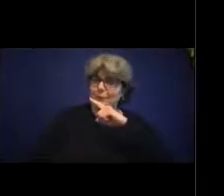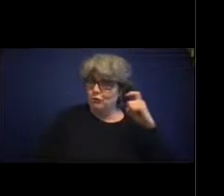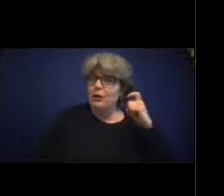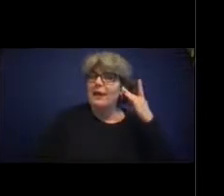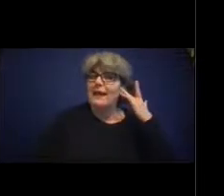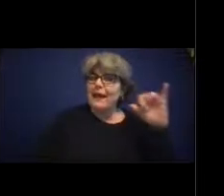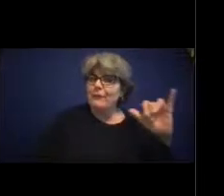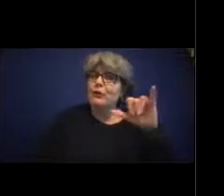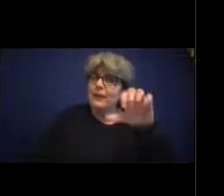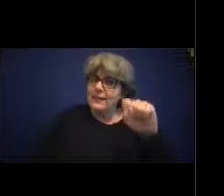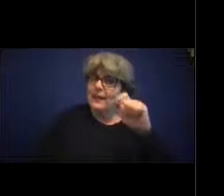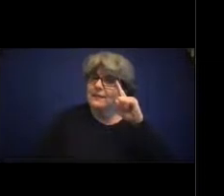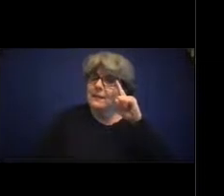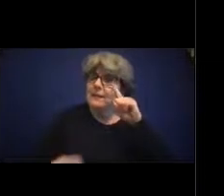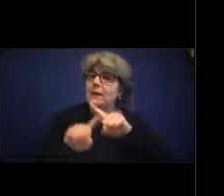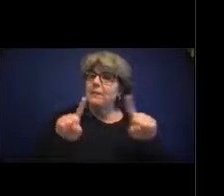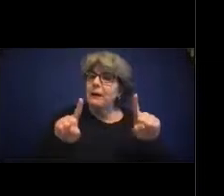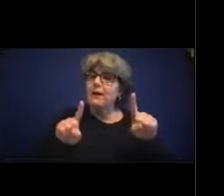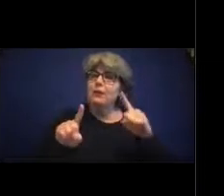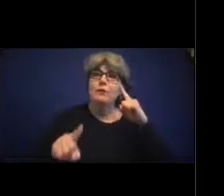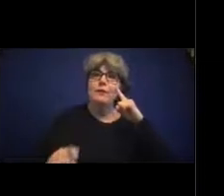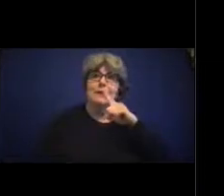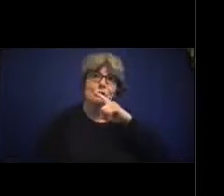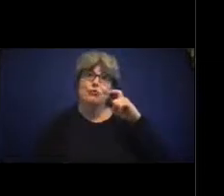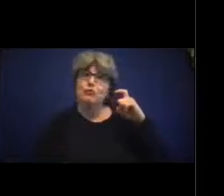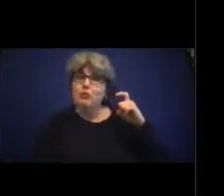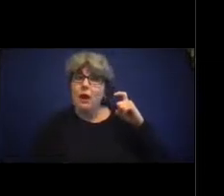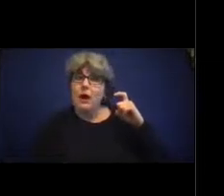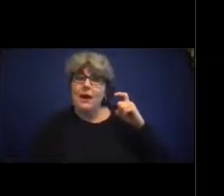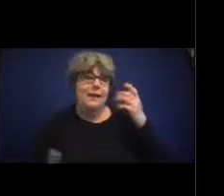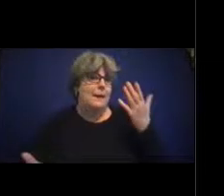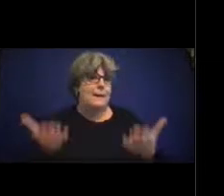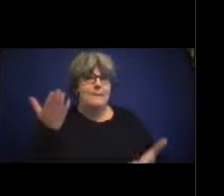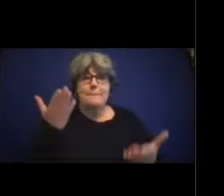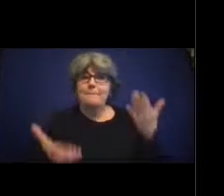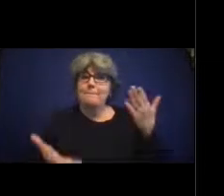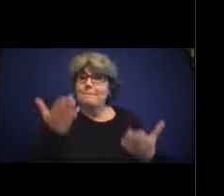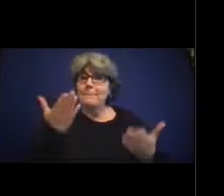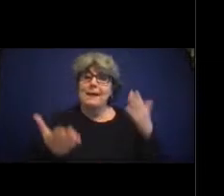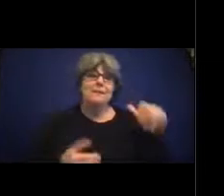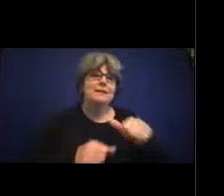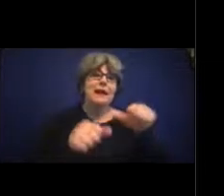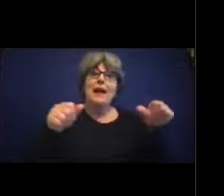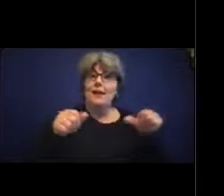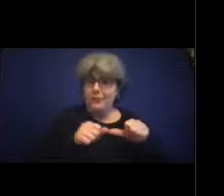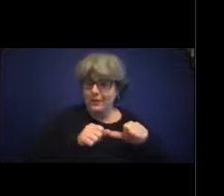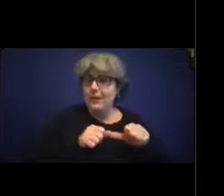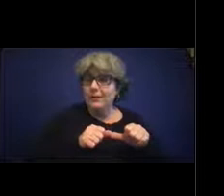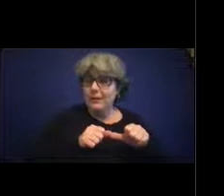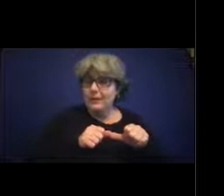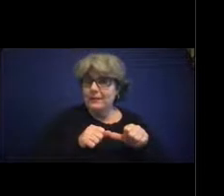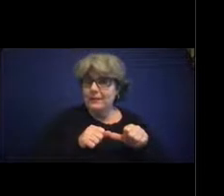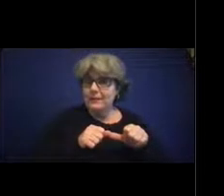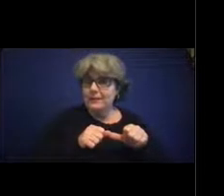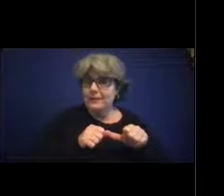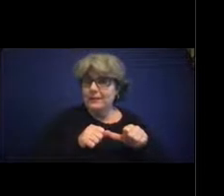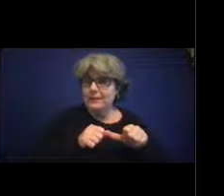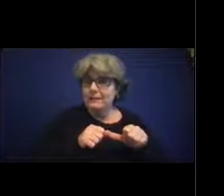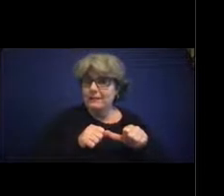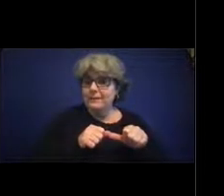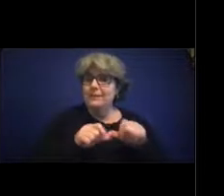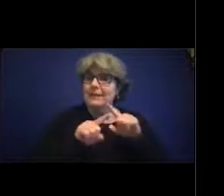kind of interesting. What you think is dry may not end up being as dry as some place can get. There is another level to dry